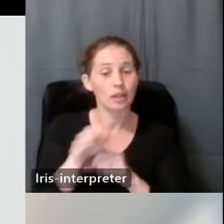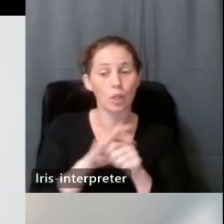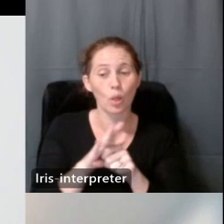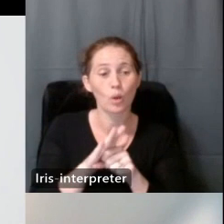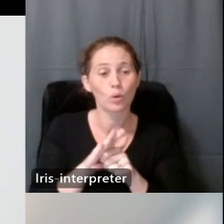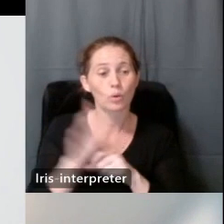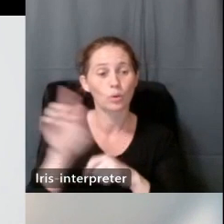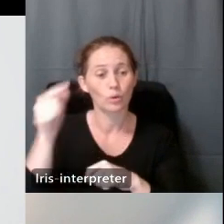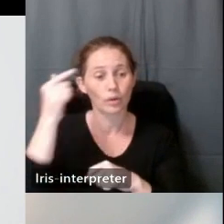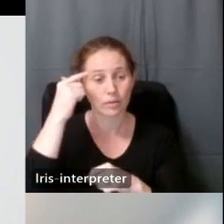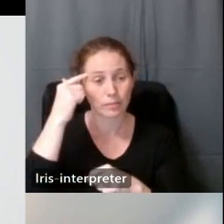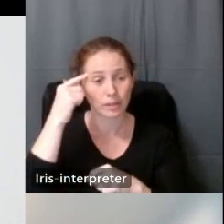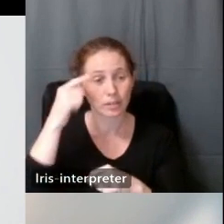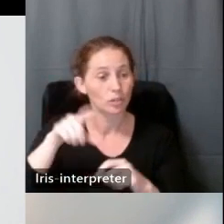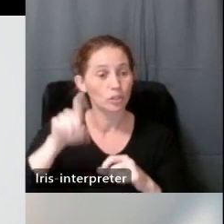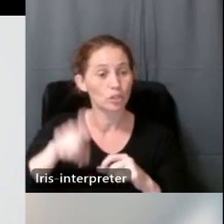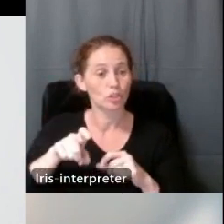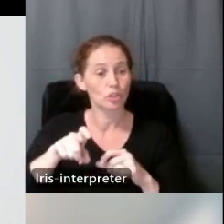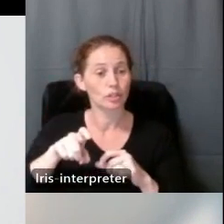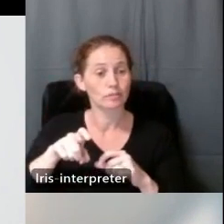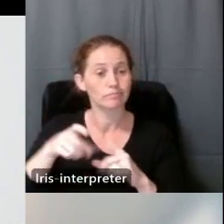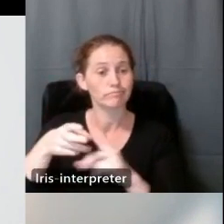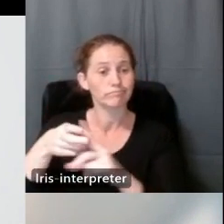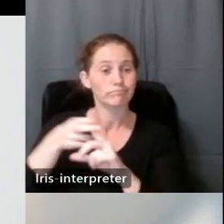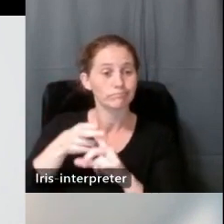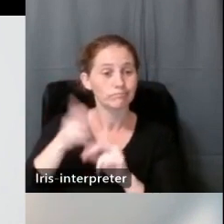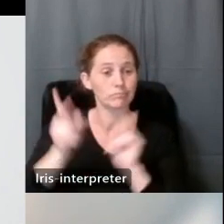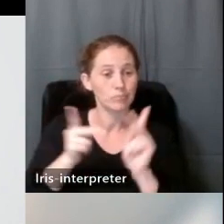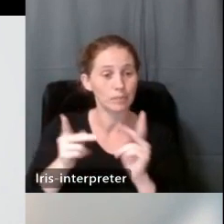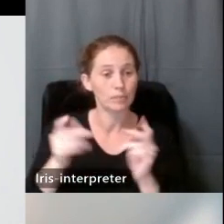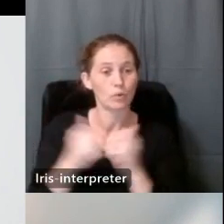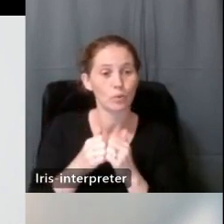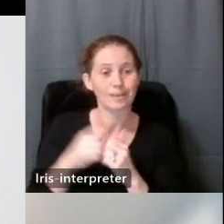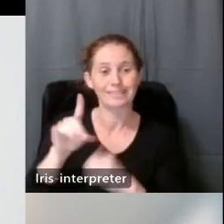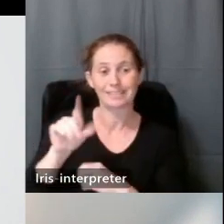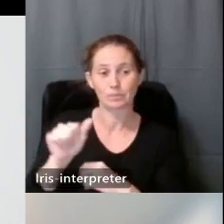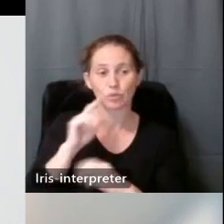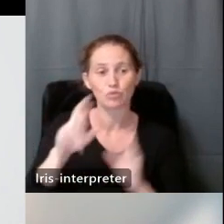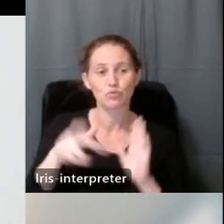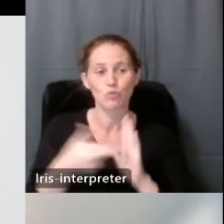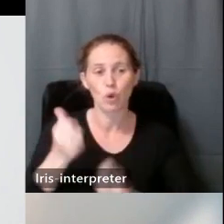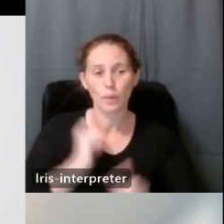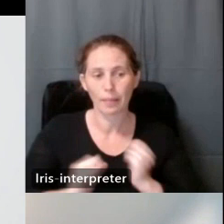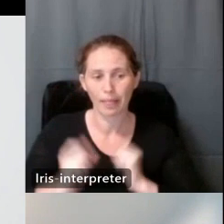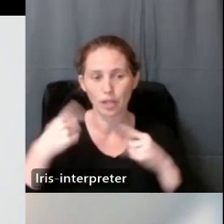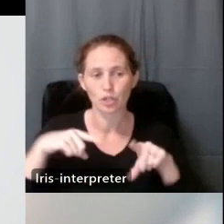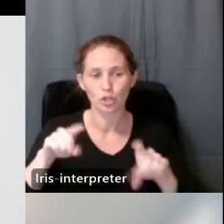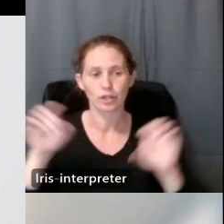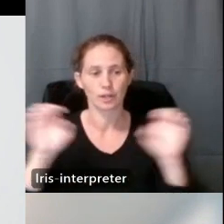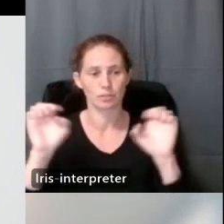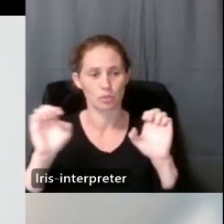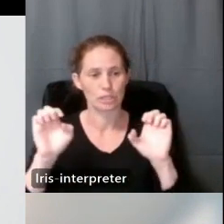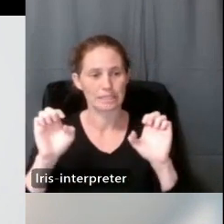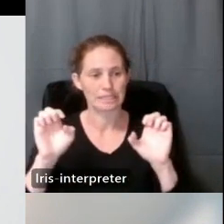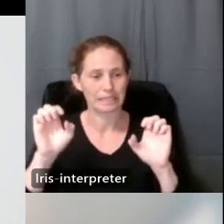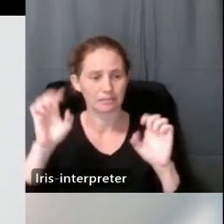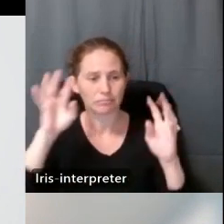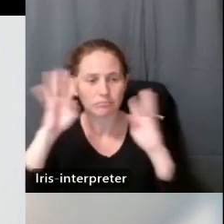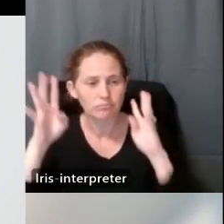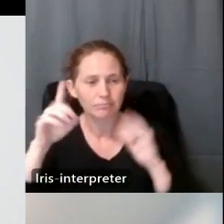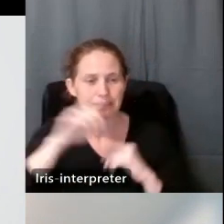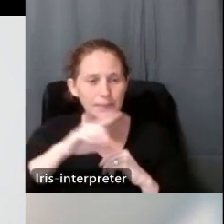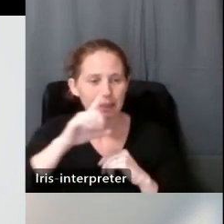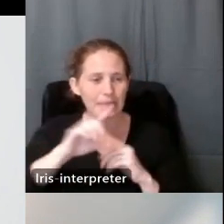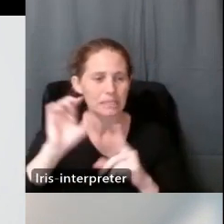governments should enlist people with disabilities to role play during emergency simulations.